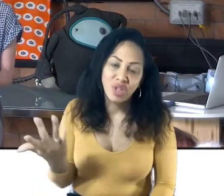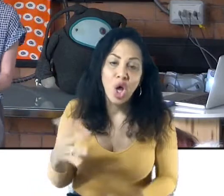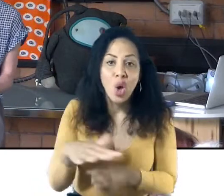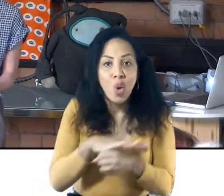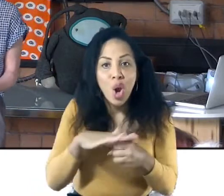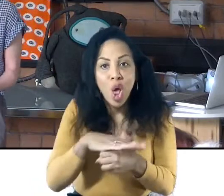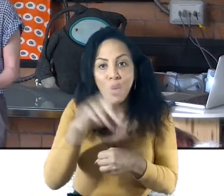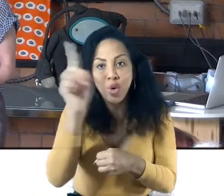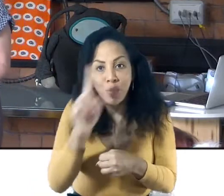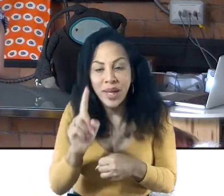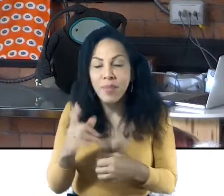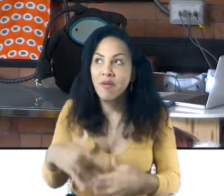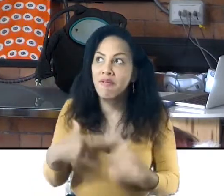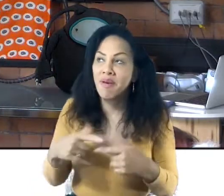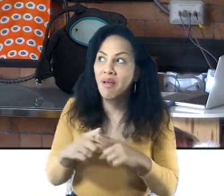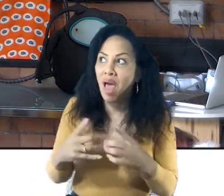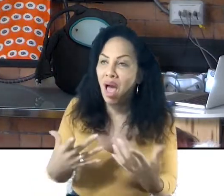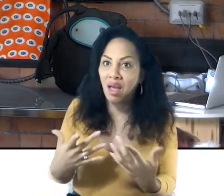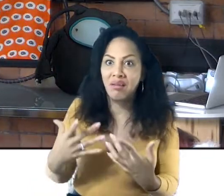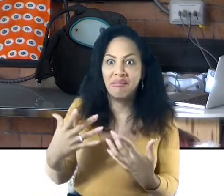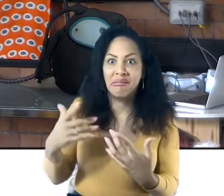in regular cases,